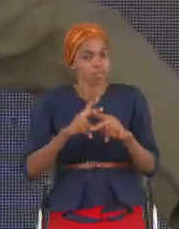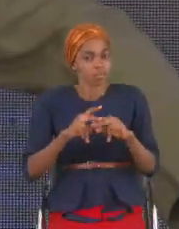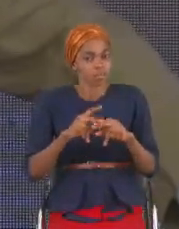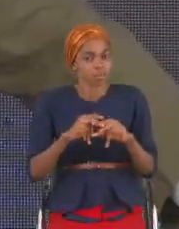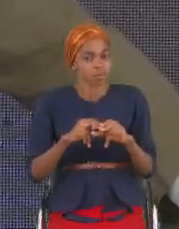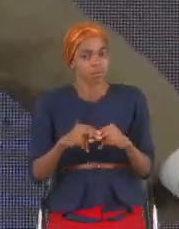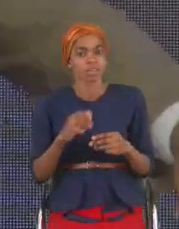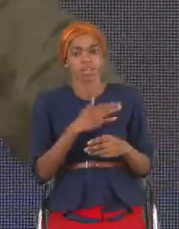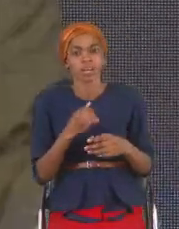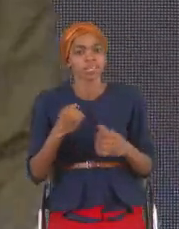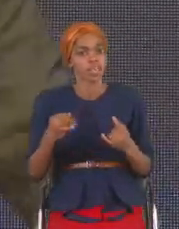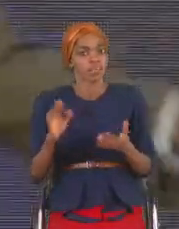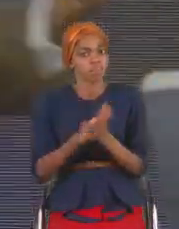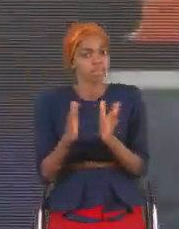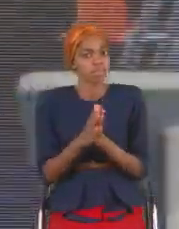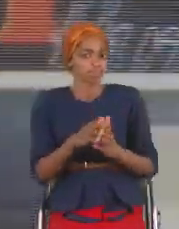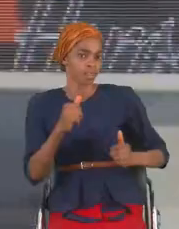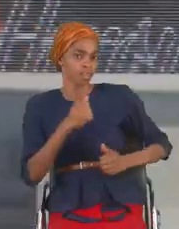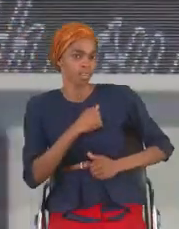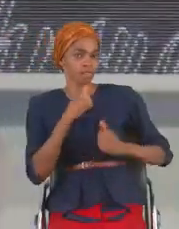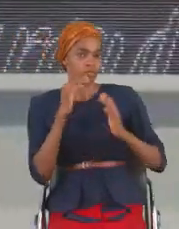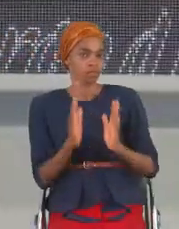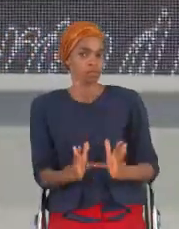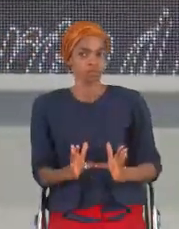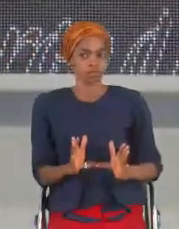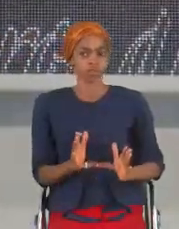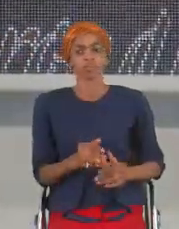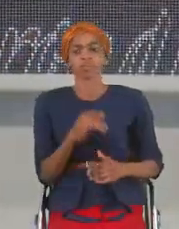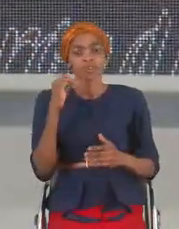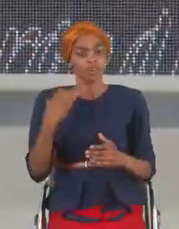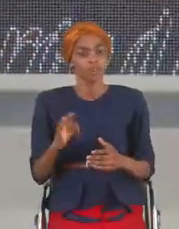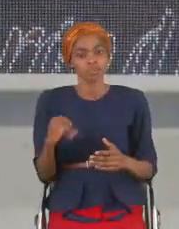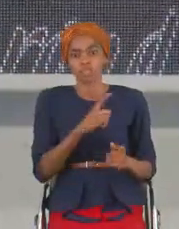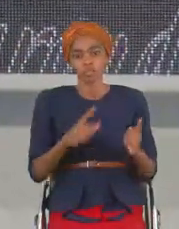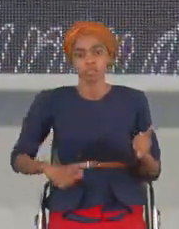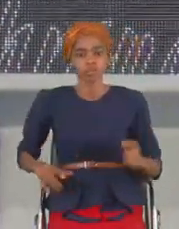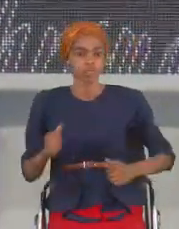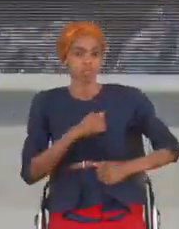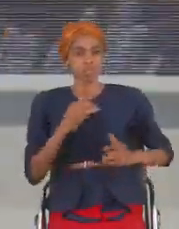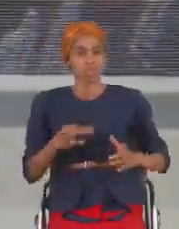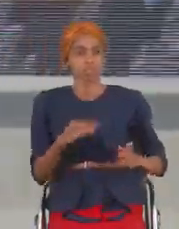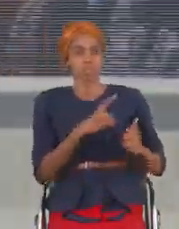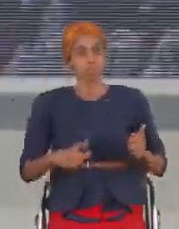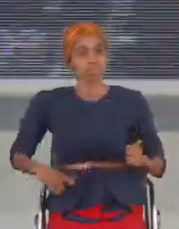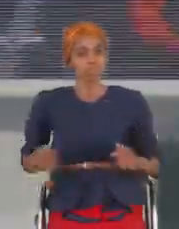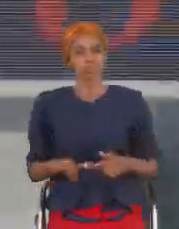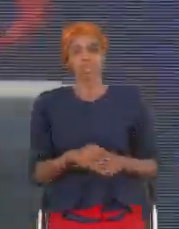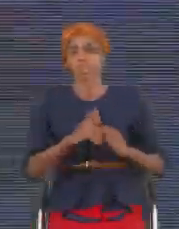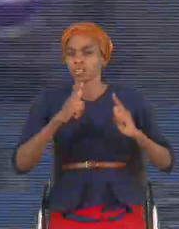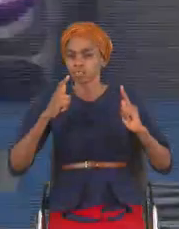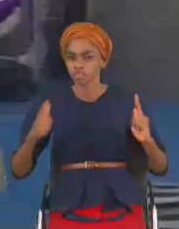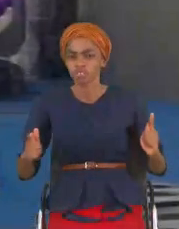became a soldier of the Lord, militant for the Lord, aggressive